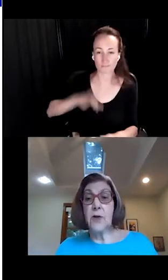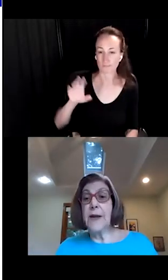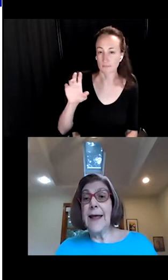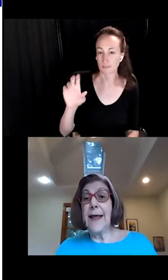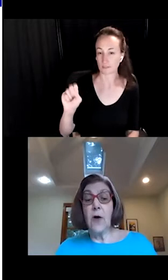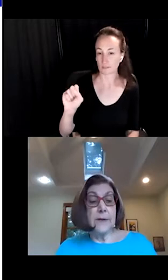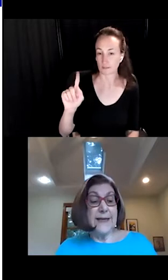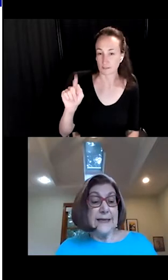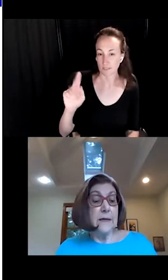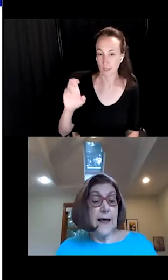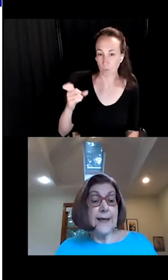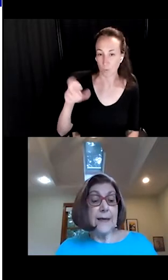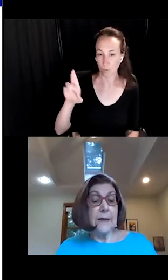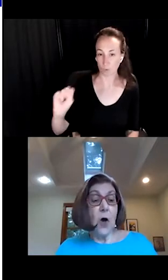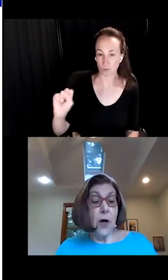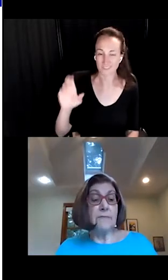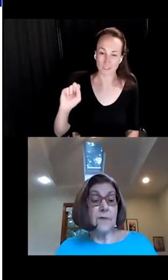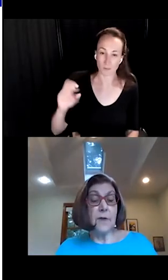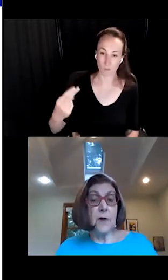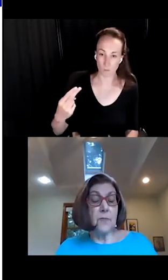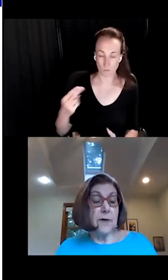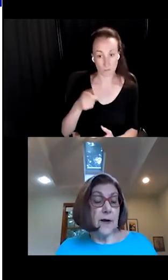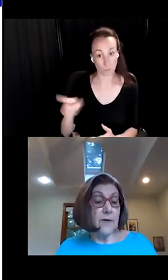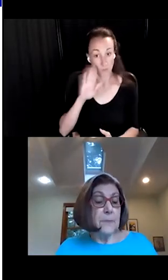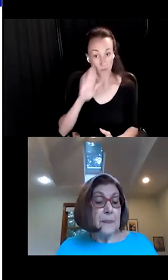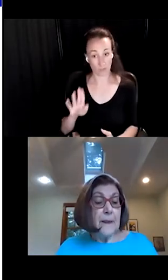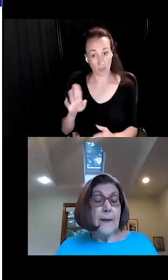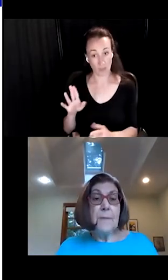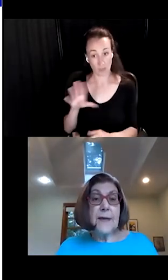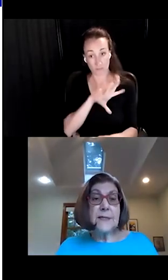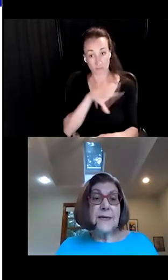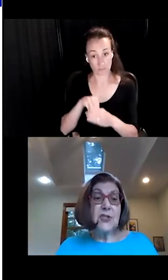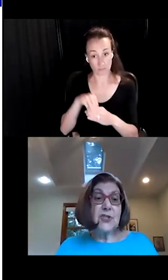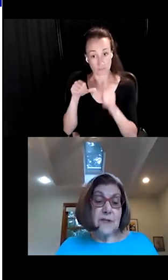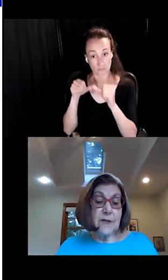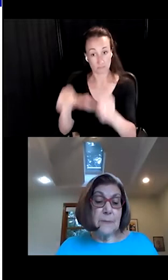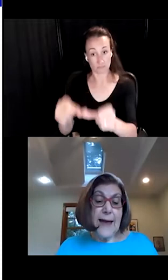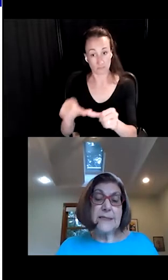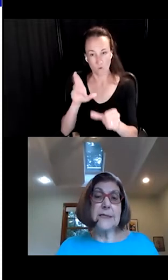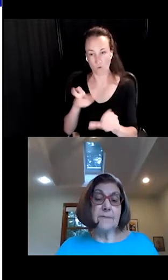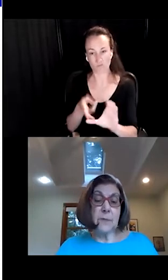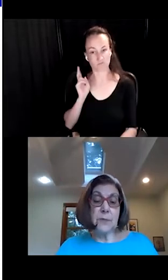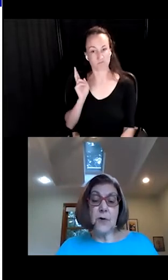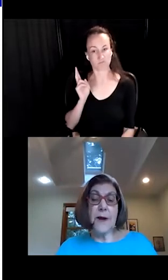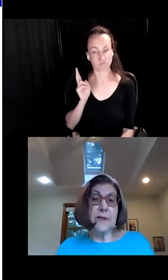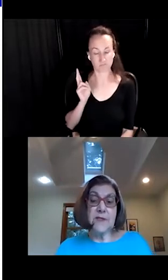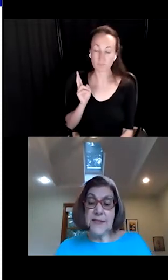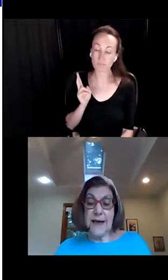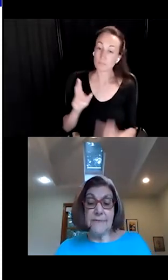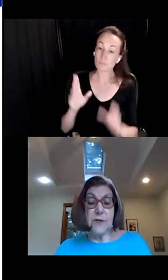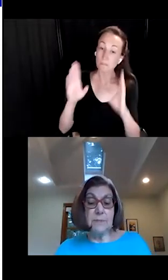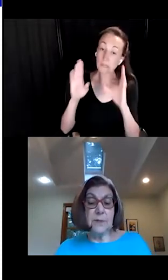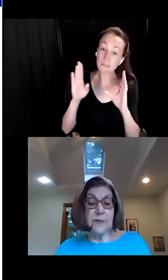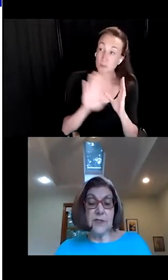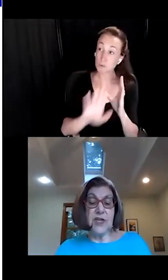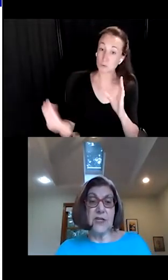not they're going to hang on for the long run, rather. Paying attention to the capacity of the program and the staff